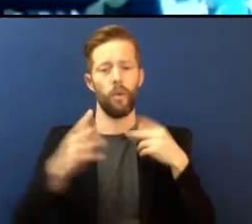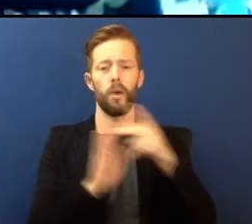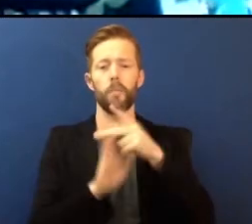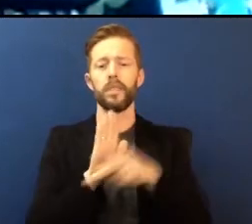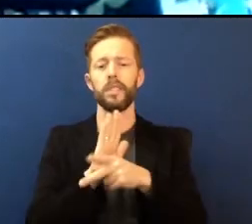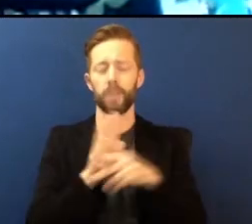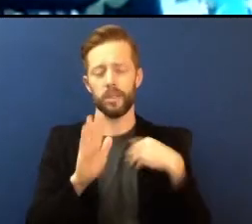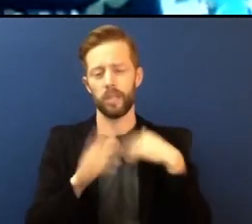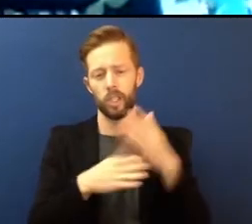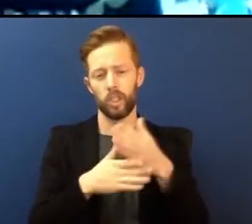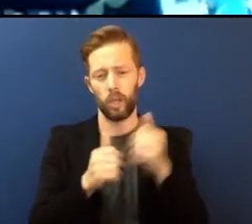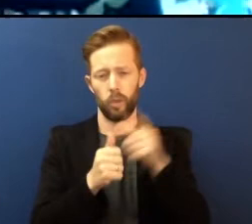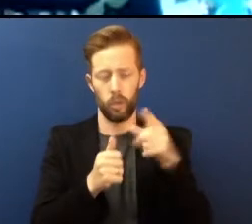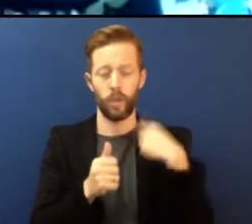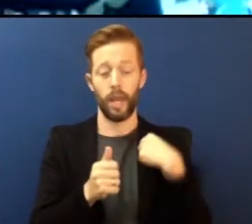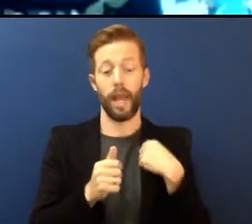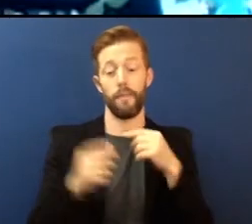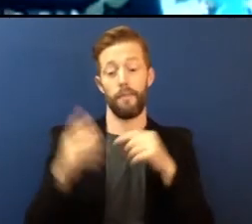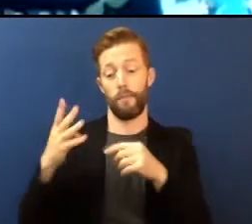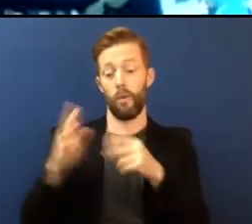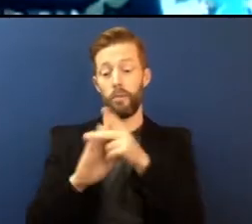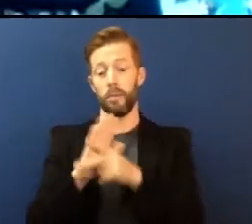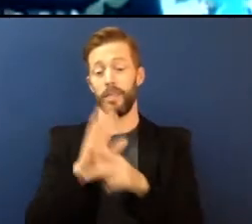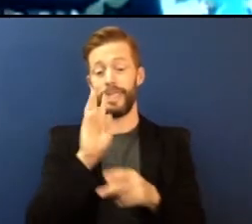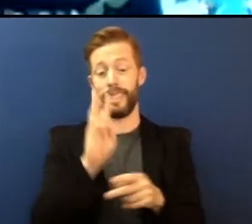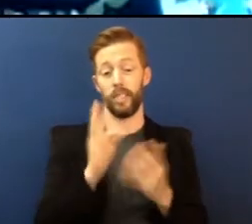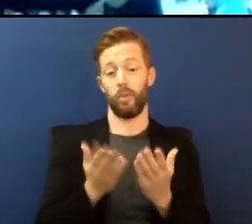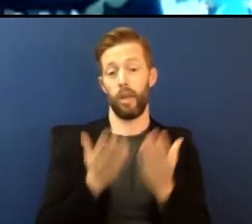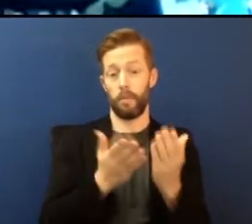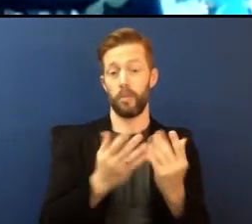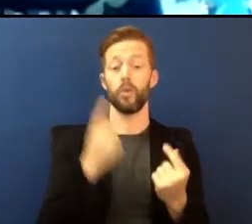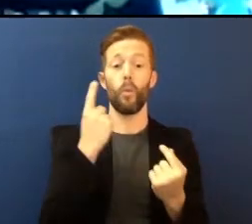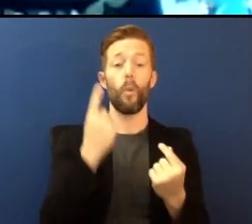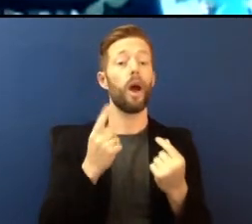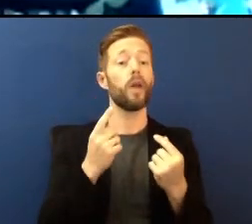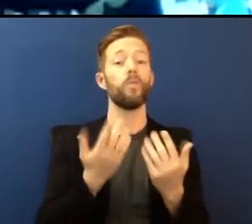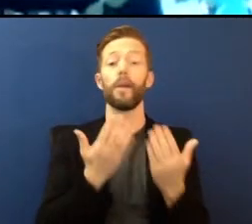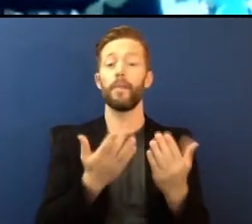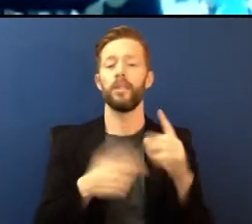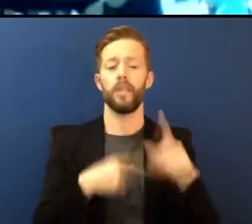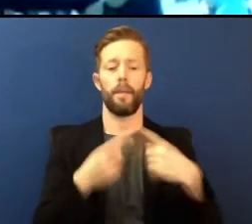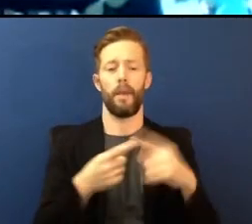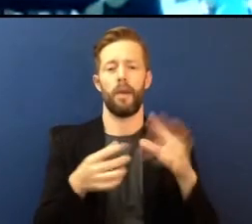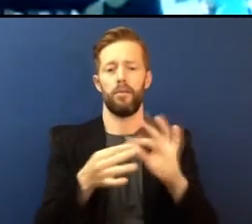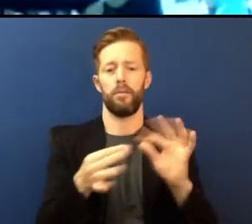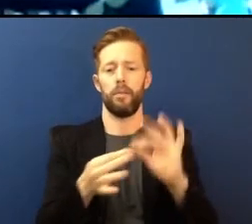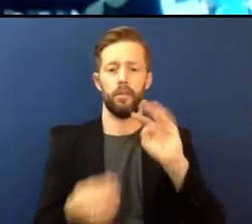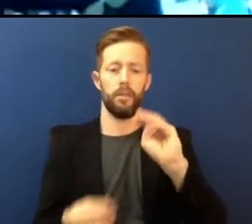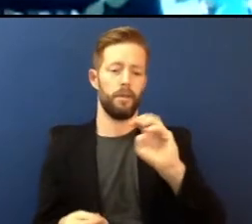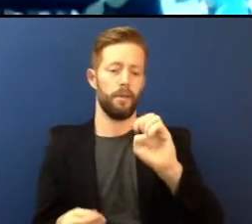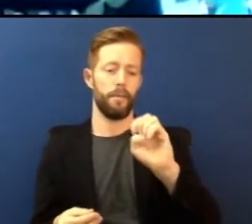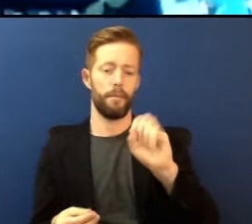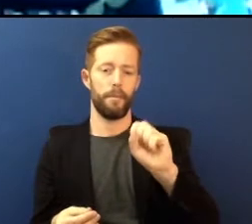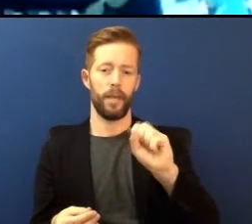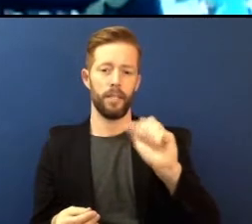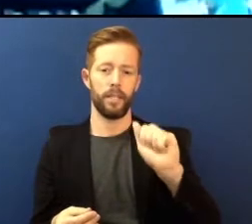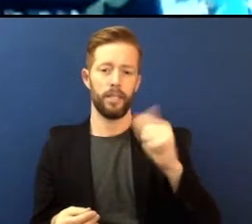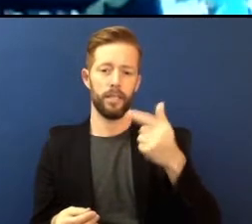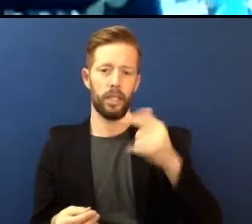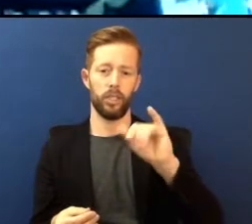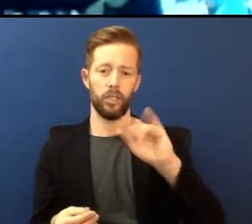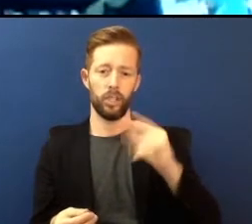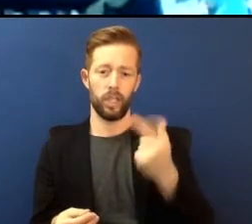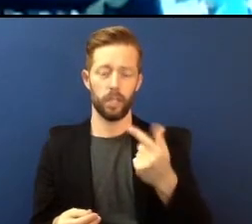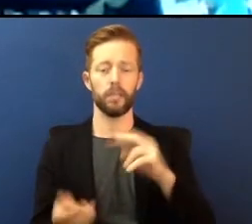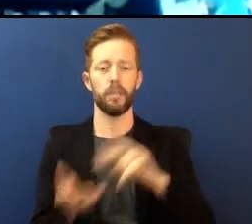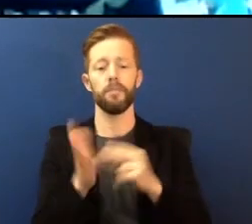in addition to our 4 guiding principles, which I shared with you, we have 6 recommendations, one of which is around messaging. So part of it is to